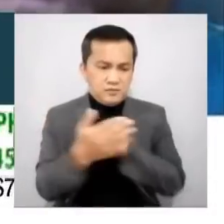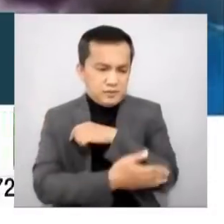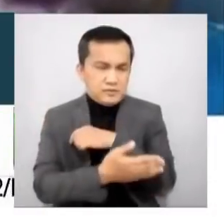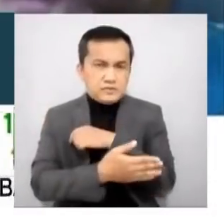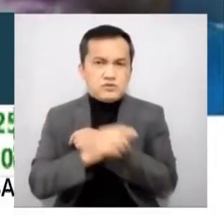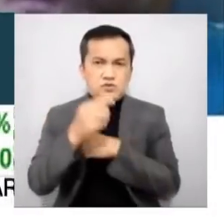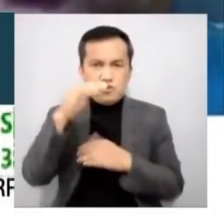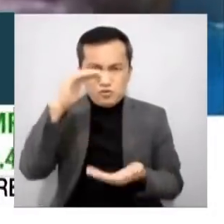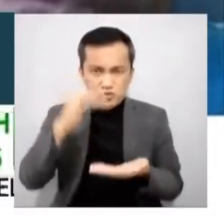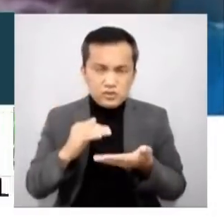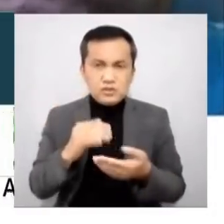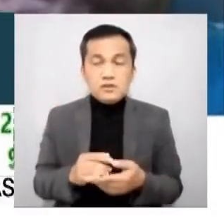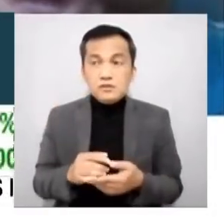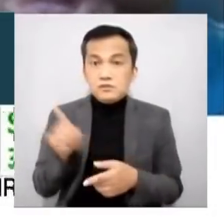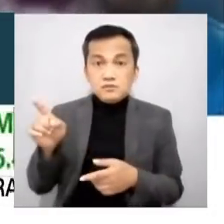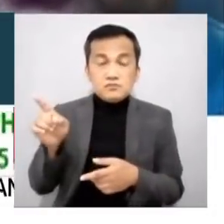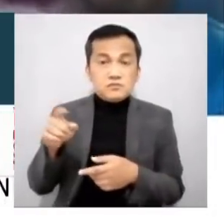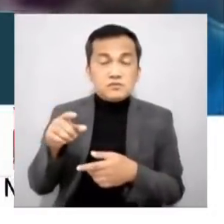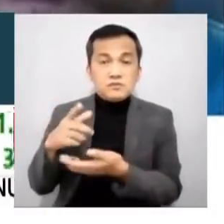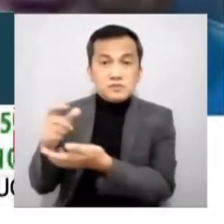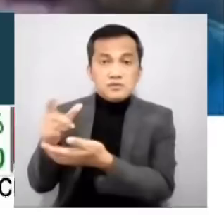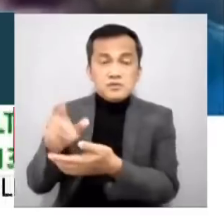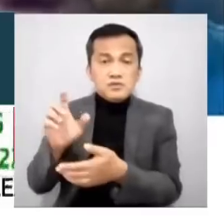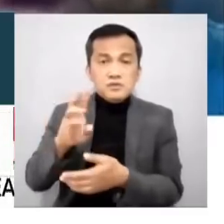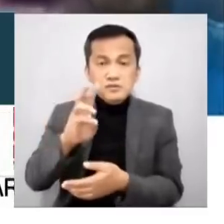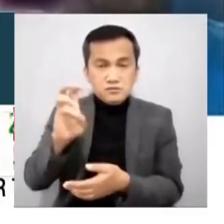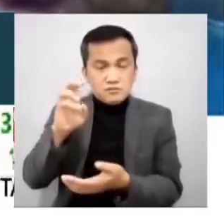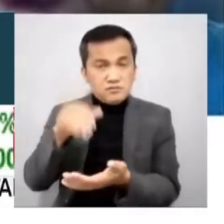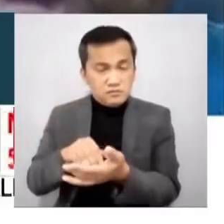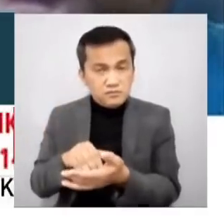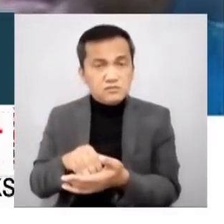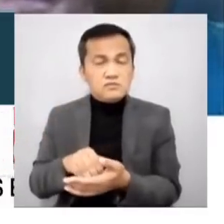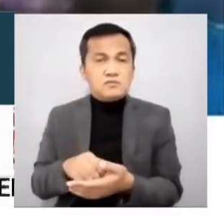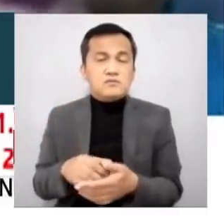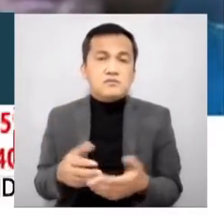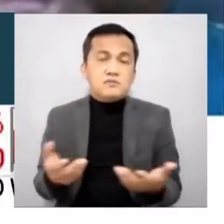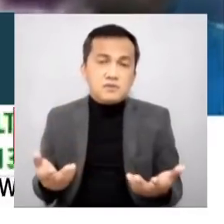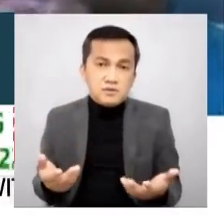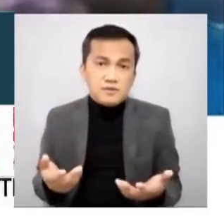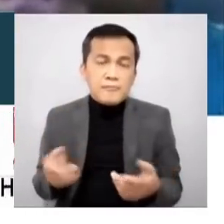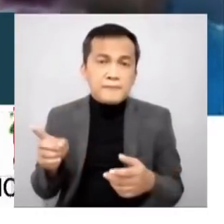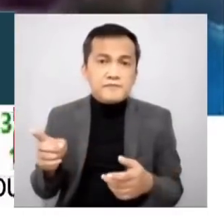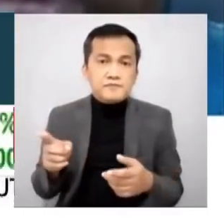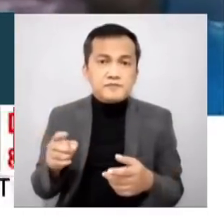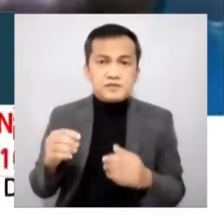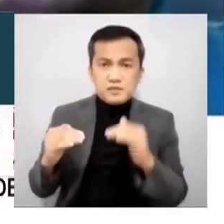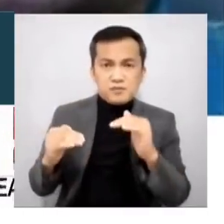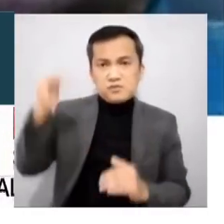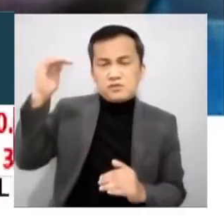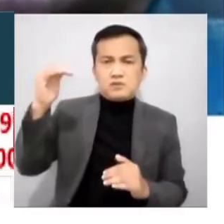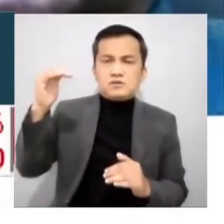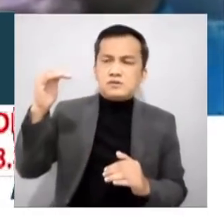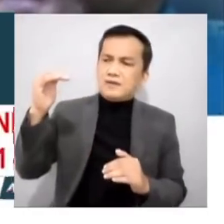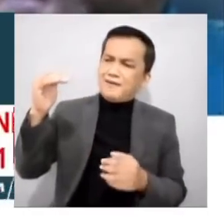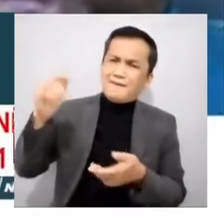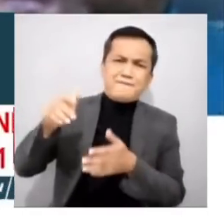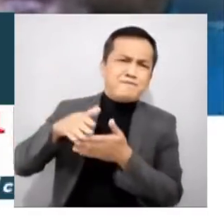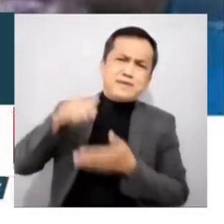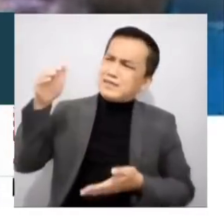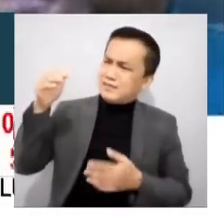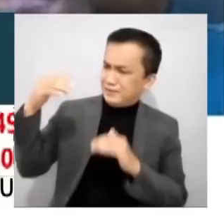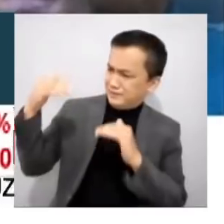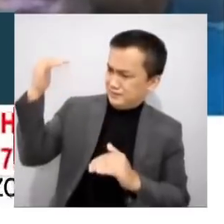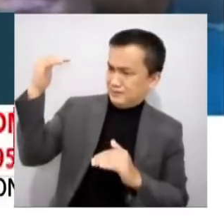City has vaccinated already almost 600,000. The disparity is so huge, and